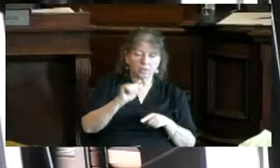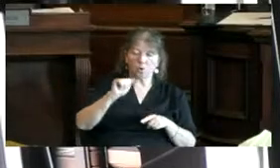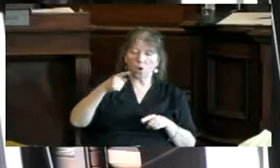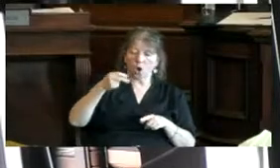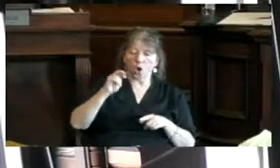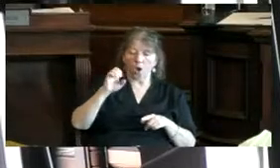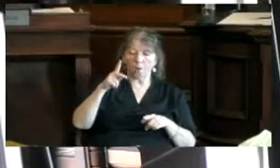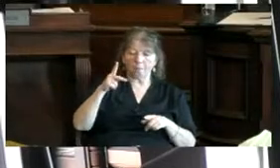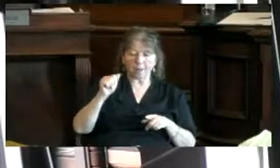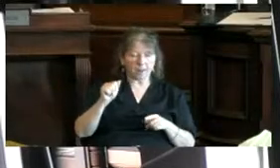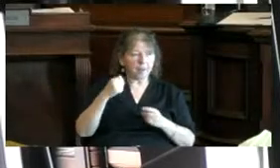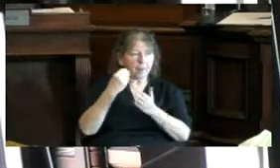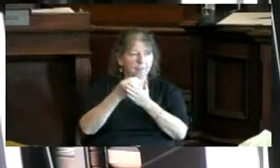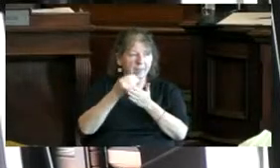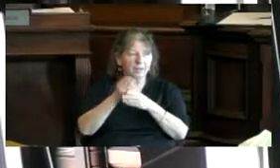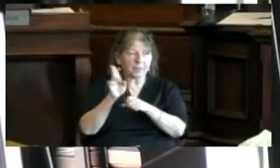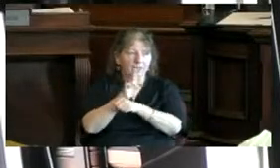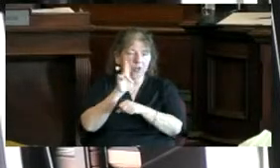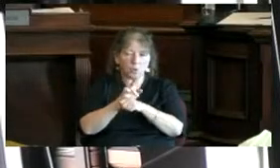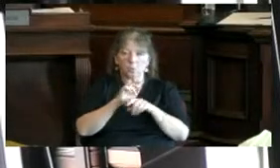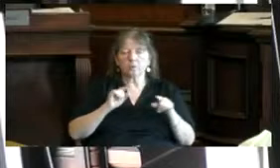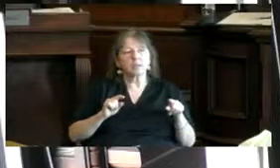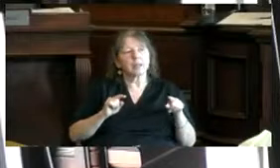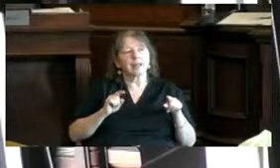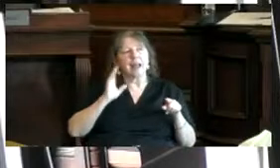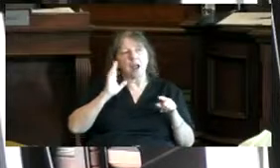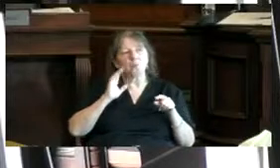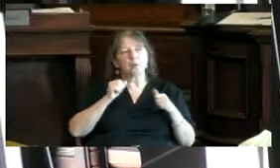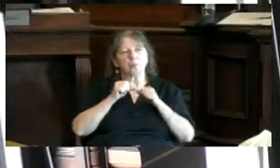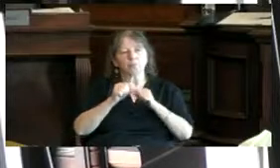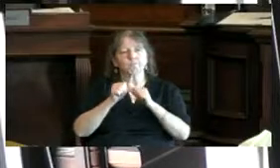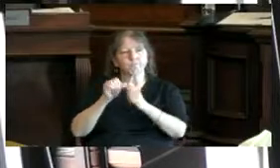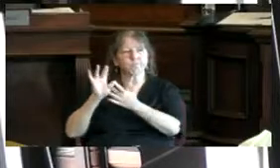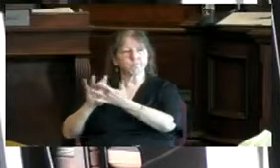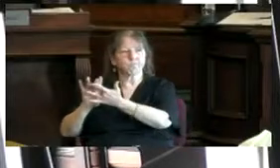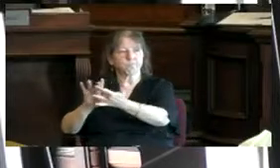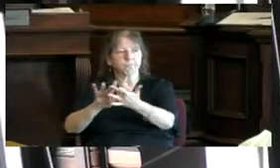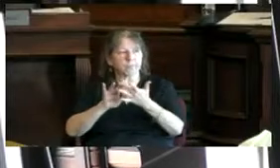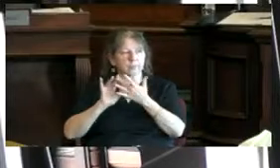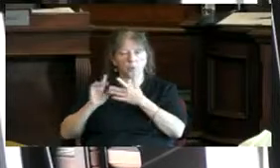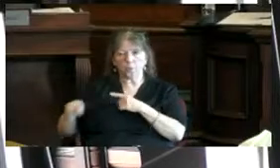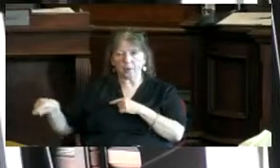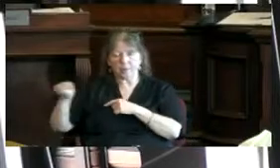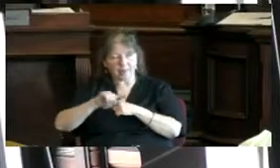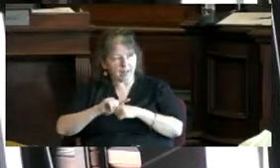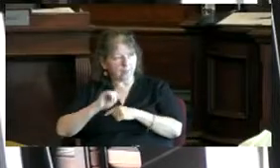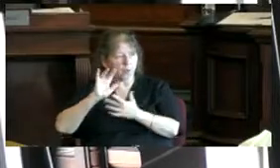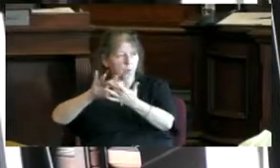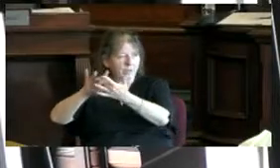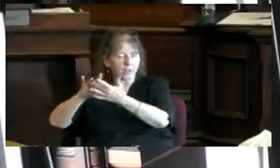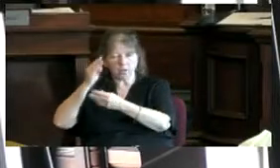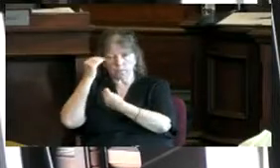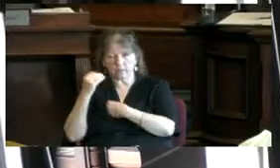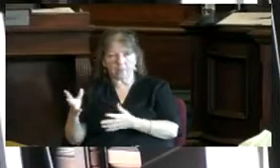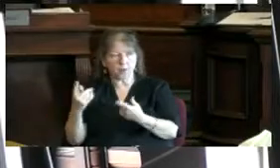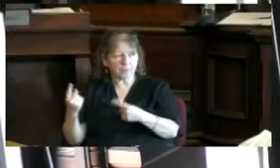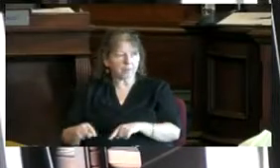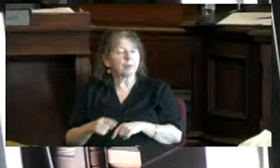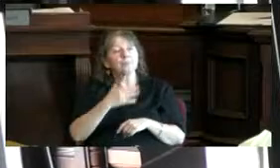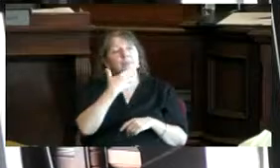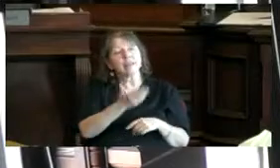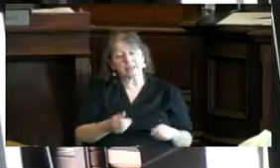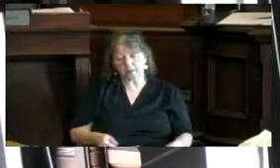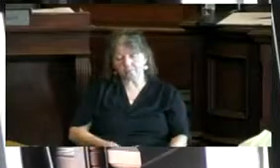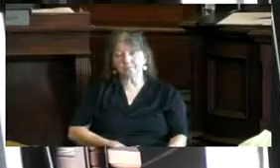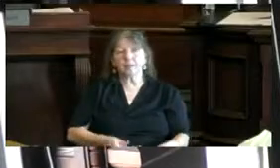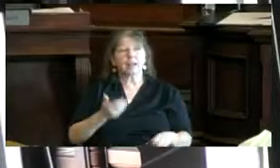expended in an appropriate time frame, and we'll continue with public improvements once we pick up the master plan and beach house design again. Great, thank you.